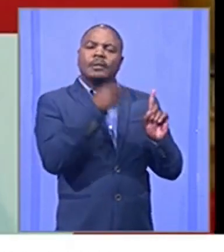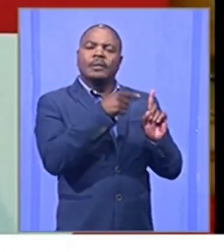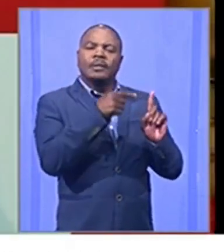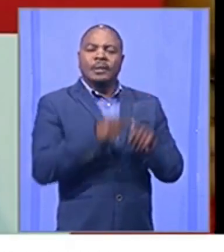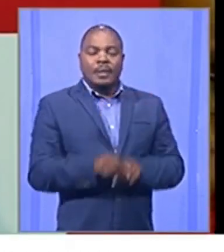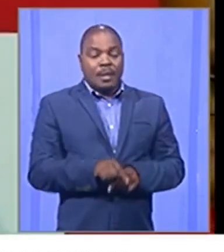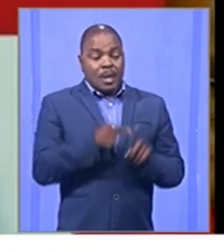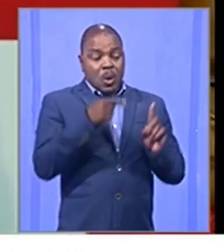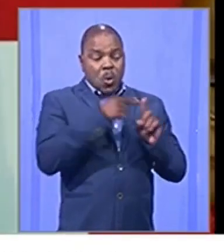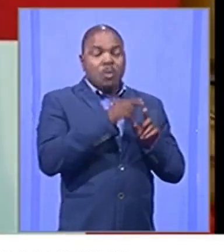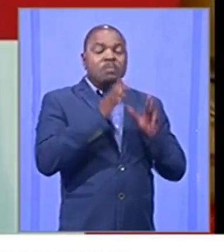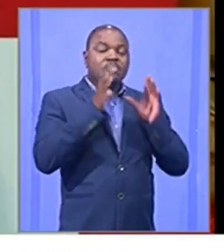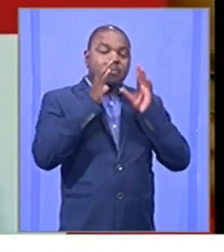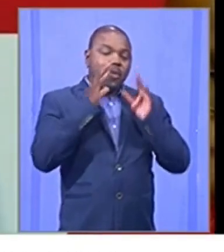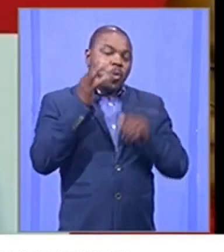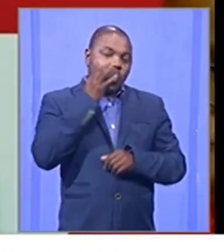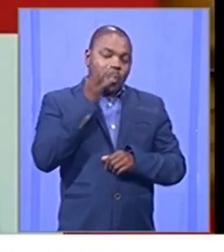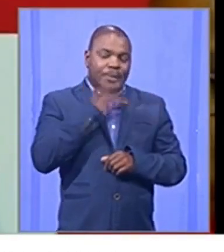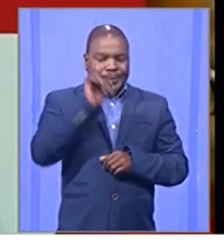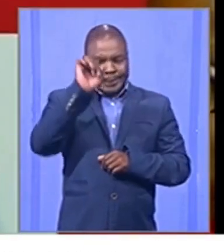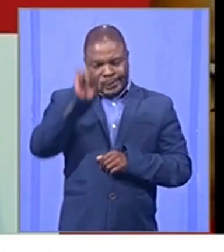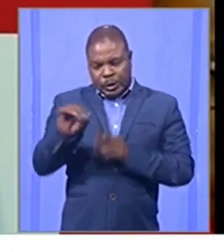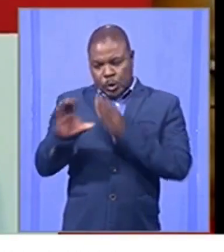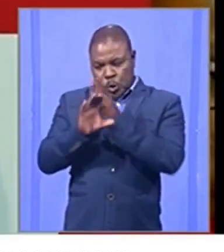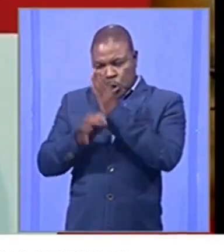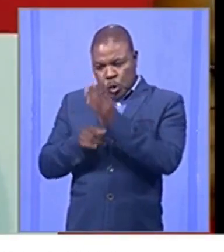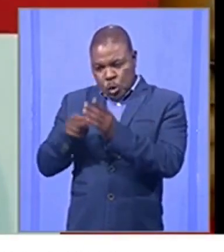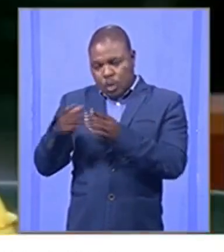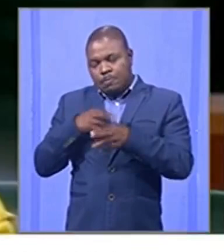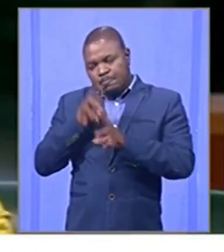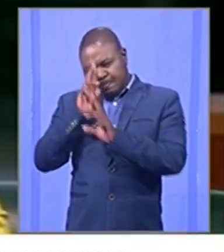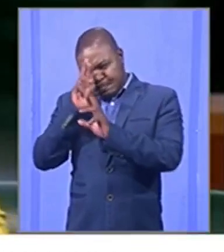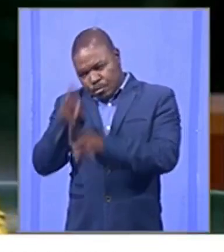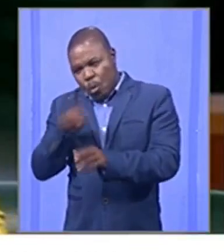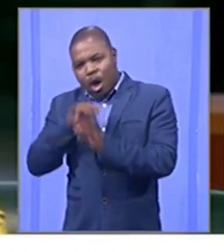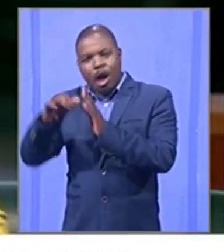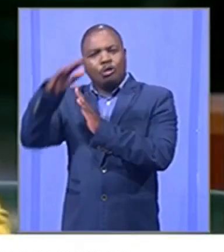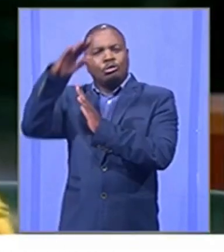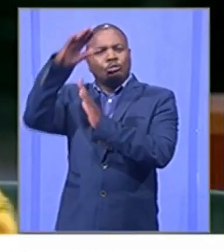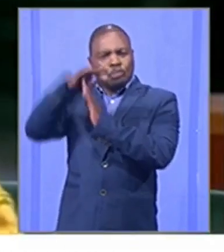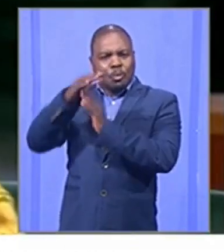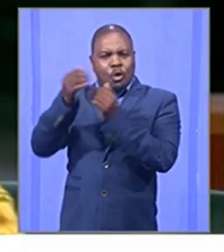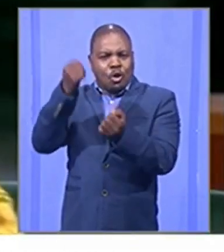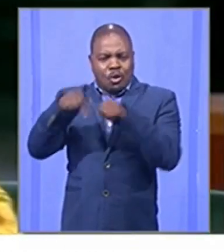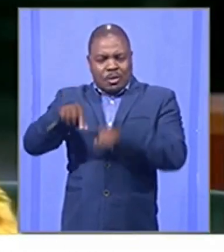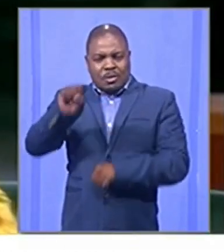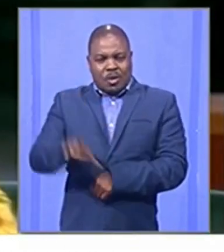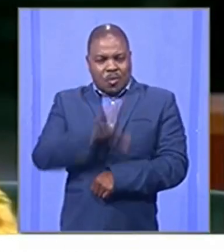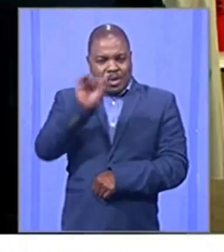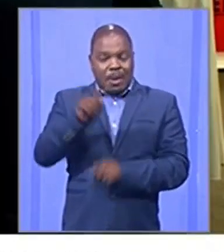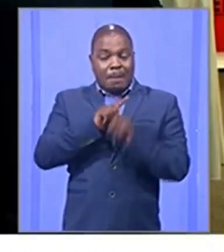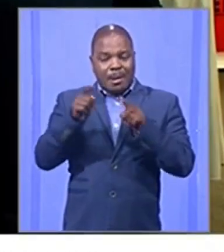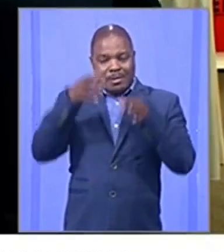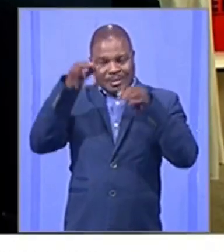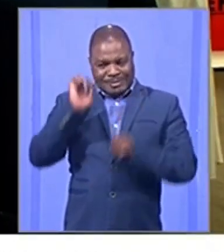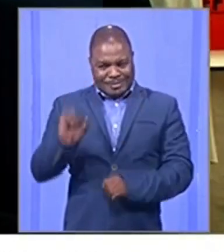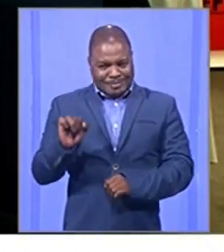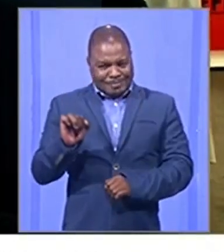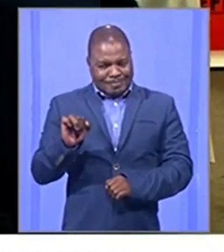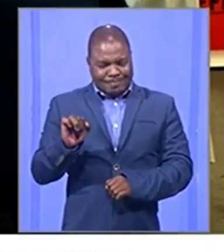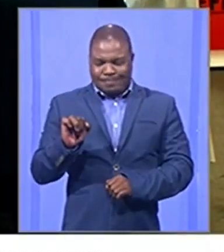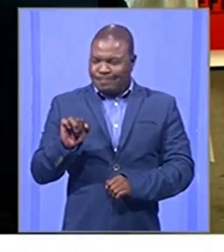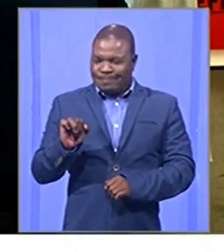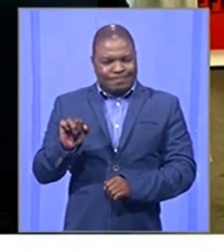re le fa tlotla kgotlatshekelo eno e kwa godimo go gaisa mo nageng ga a dumalane le katlholo e. Look,